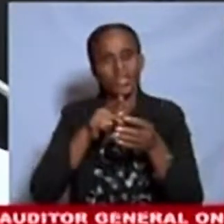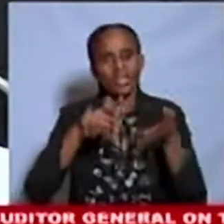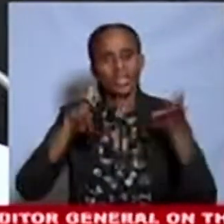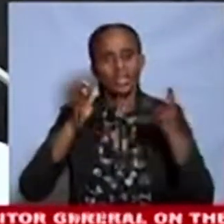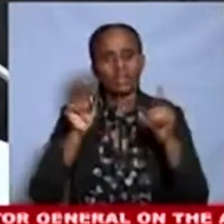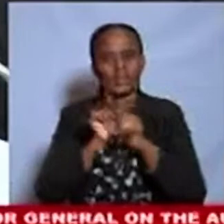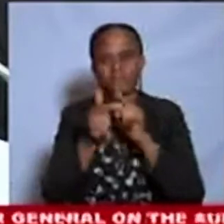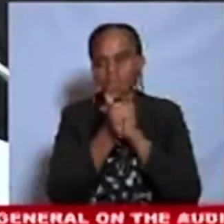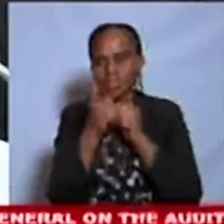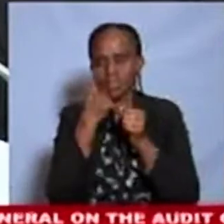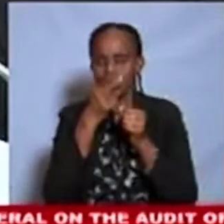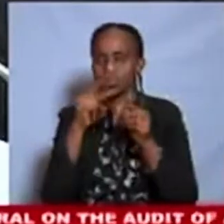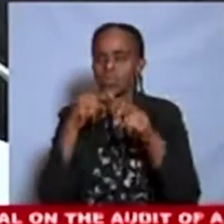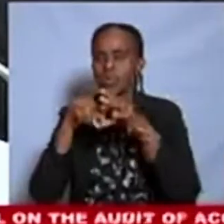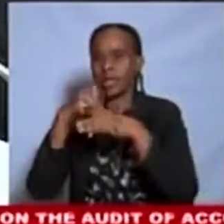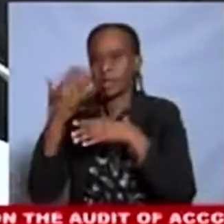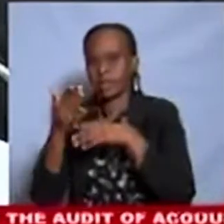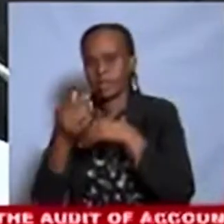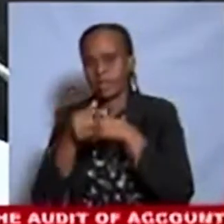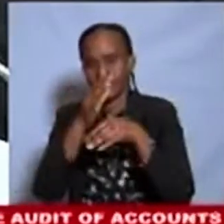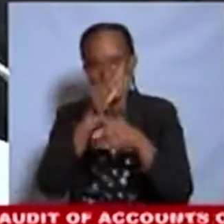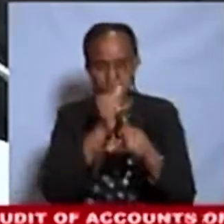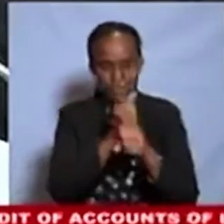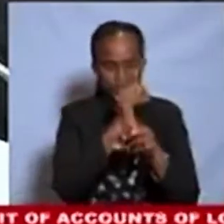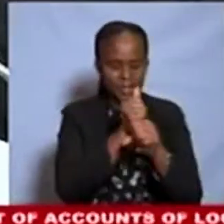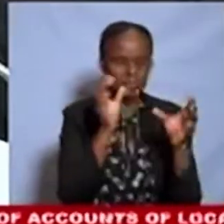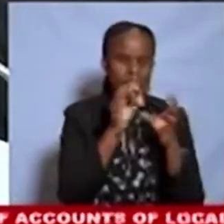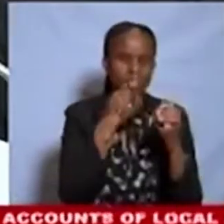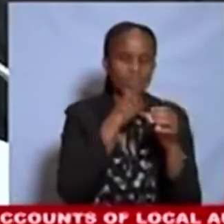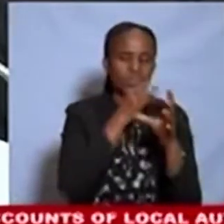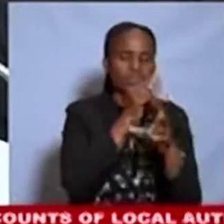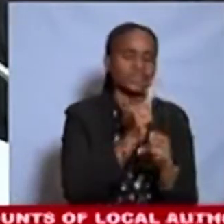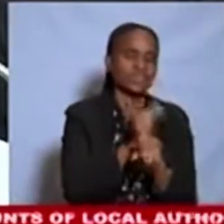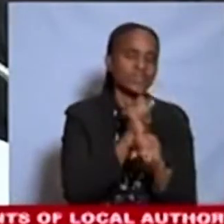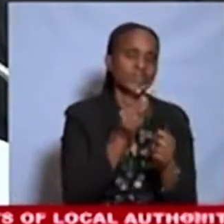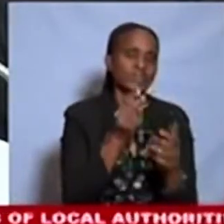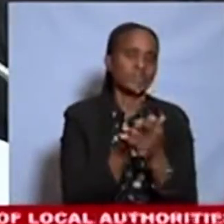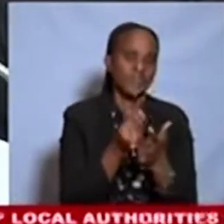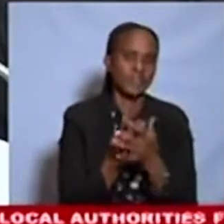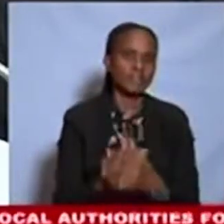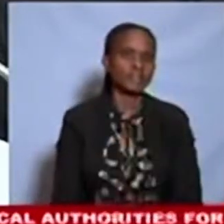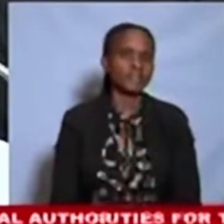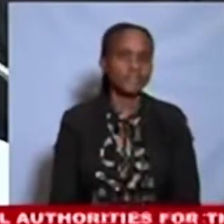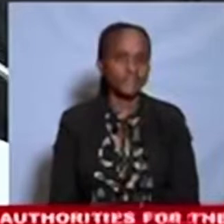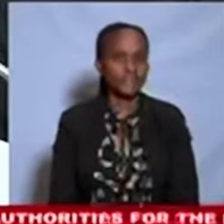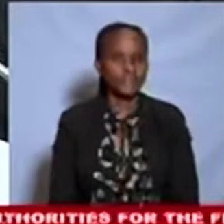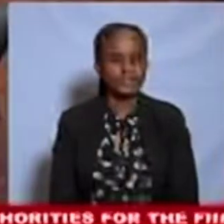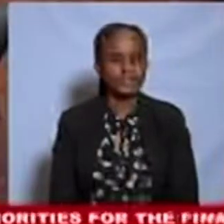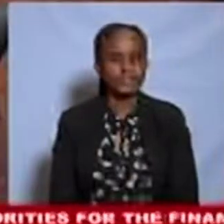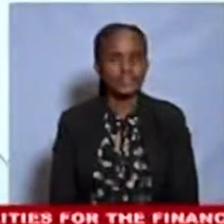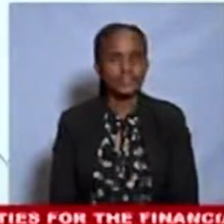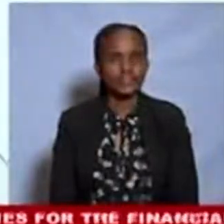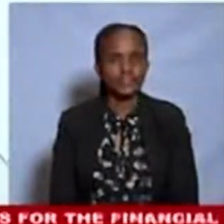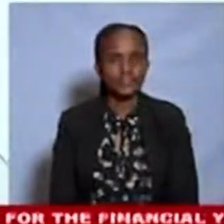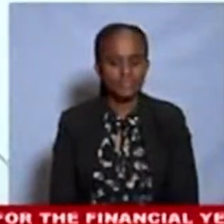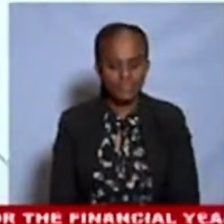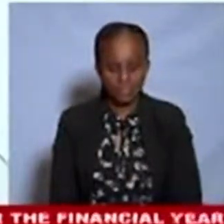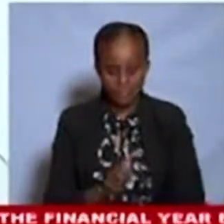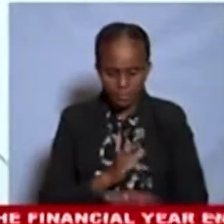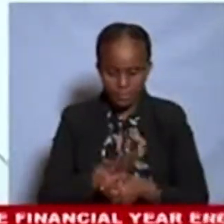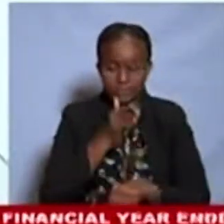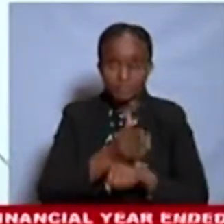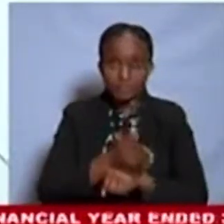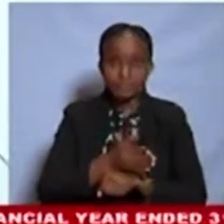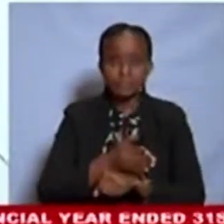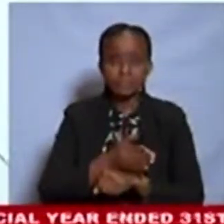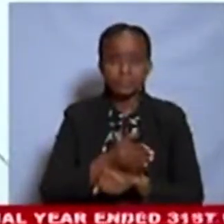And those that are going out, it's the receiving councils that do pay. Yeah, I think we, after honorable member's